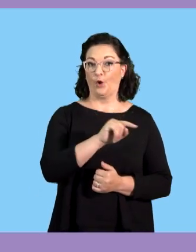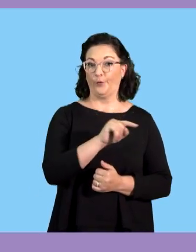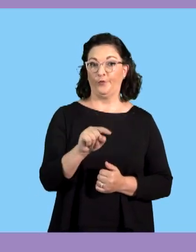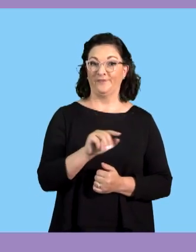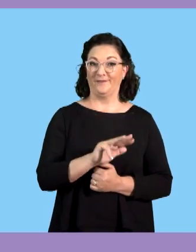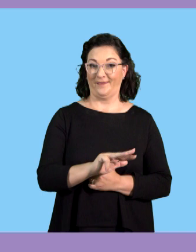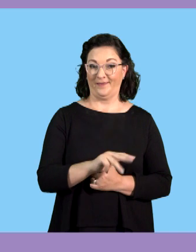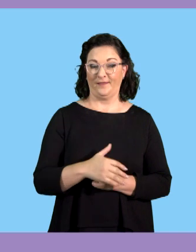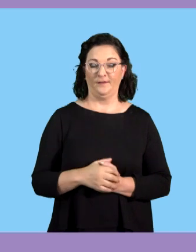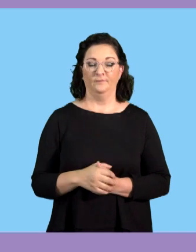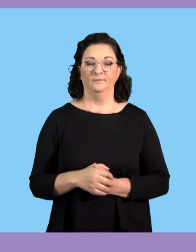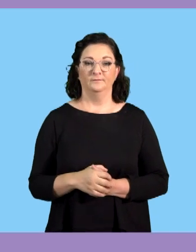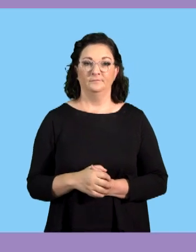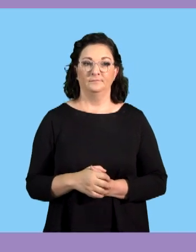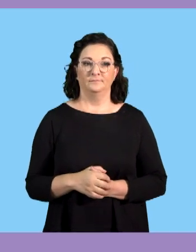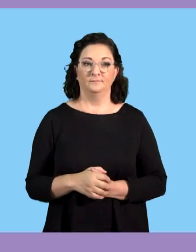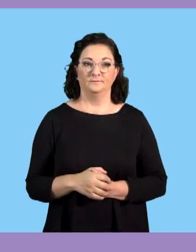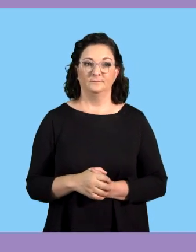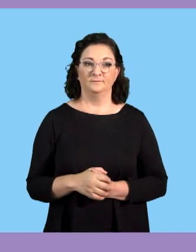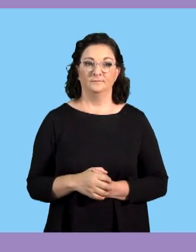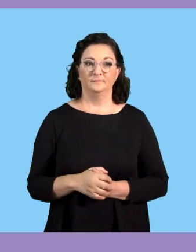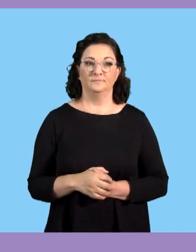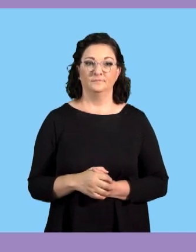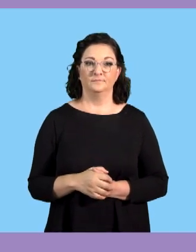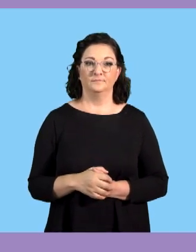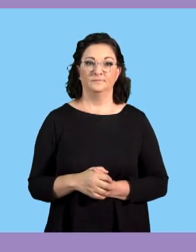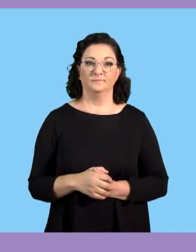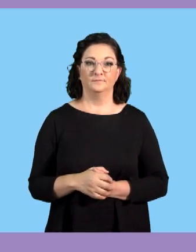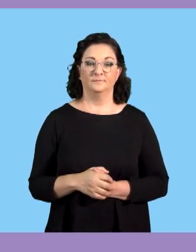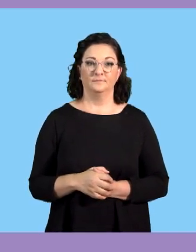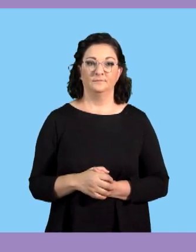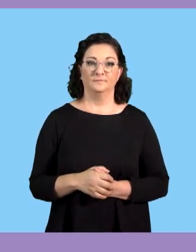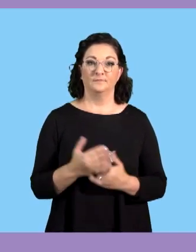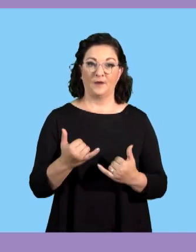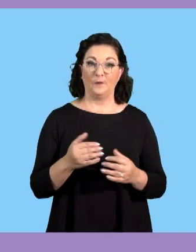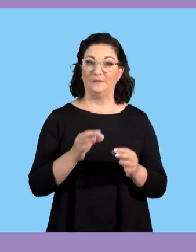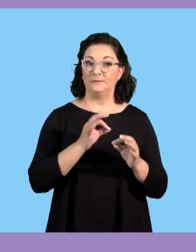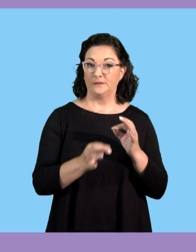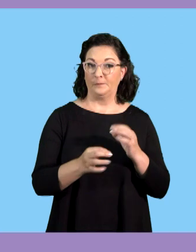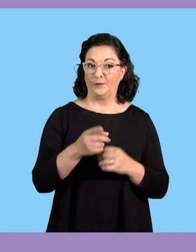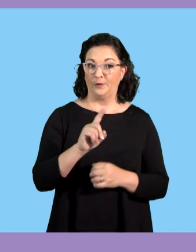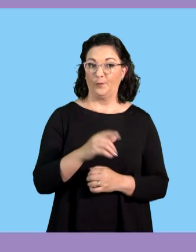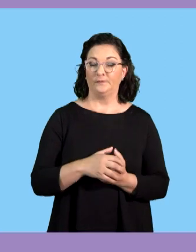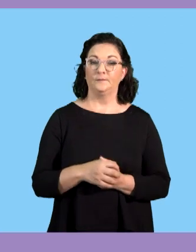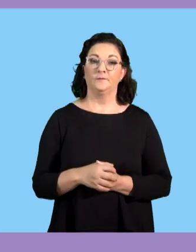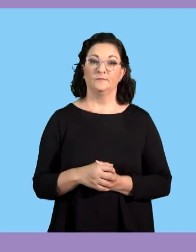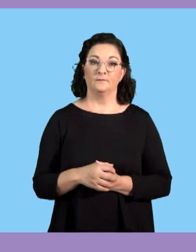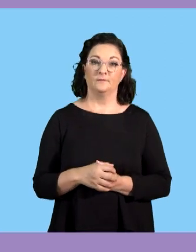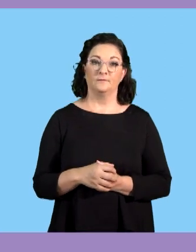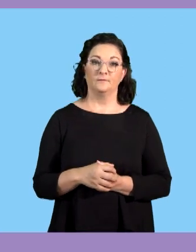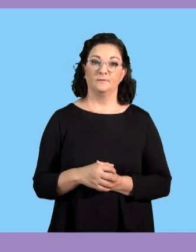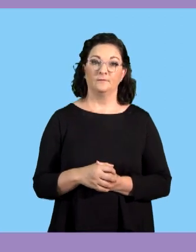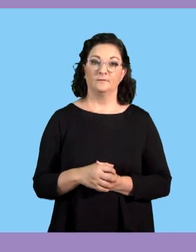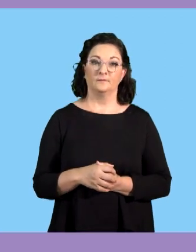45 out of 9, which will give you 45 out of